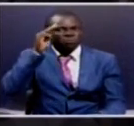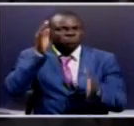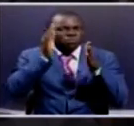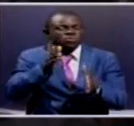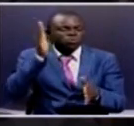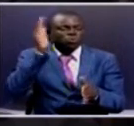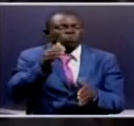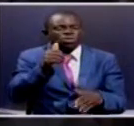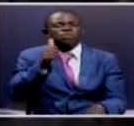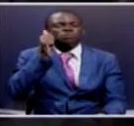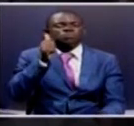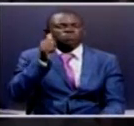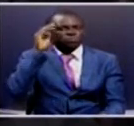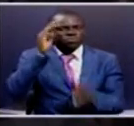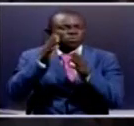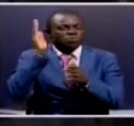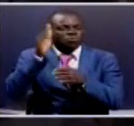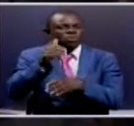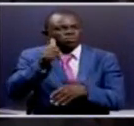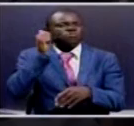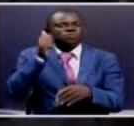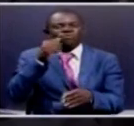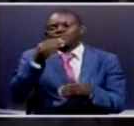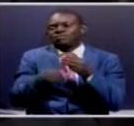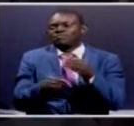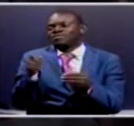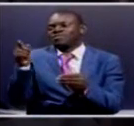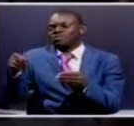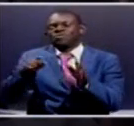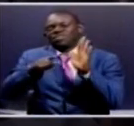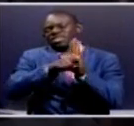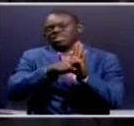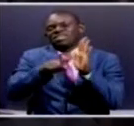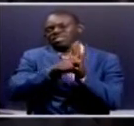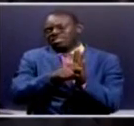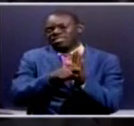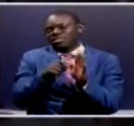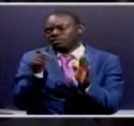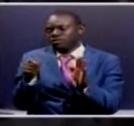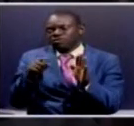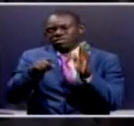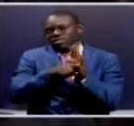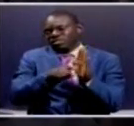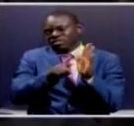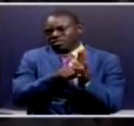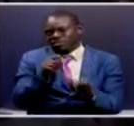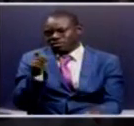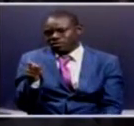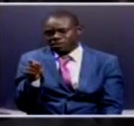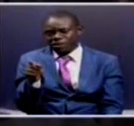request, that's a hypothetical, you know. That's what I'm calling hypothesizing, you know, an issue. And once you